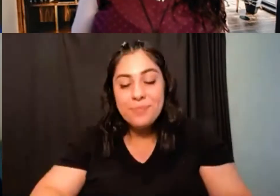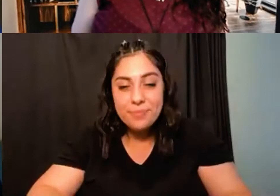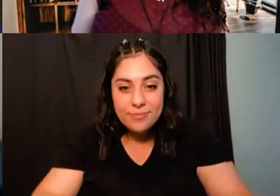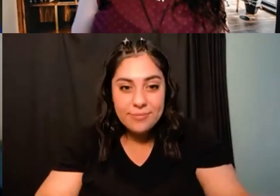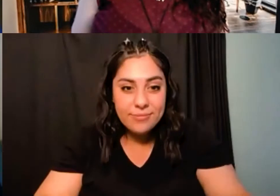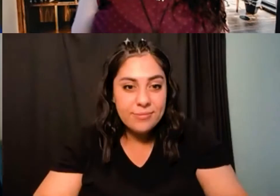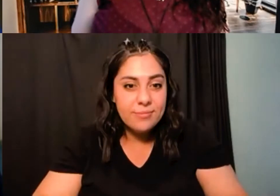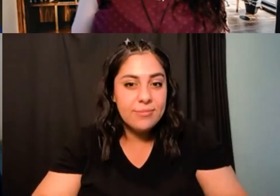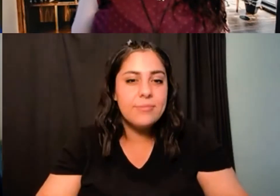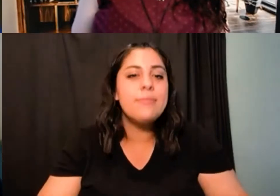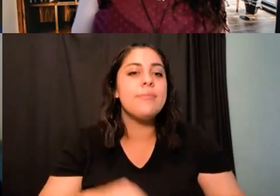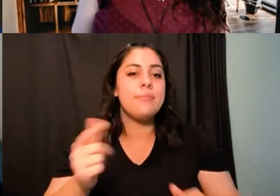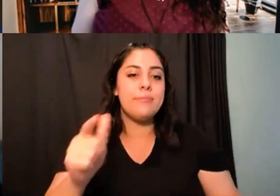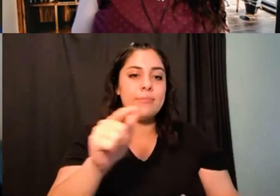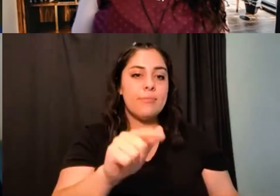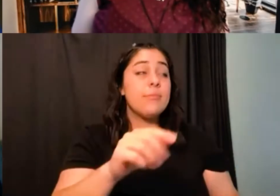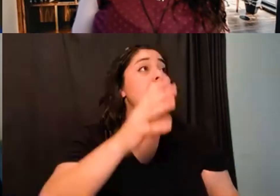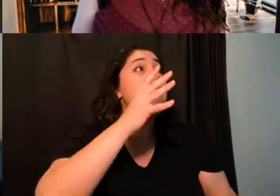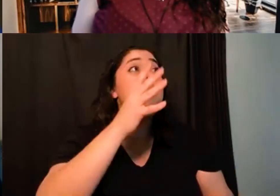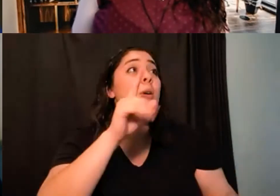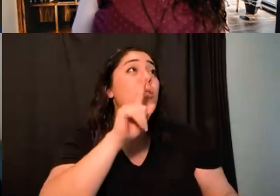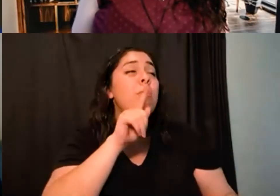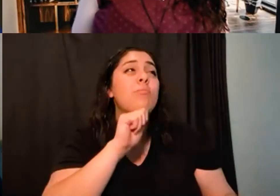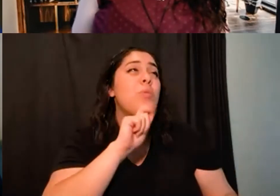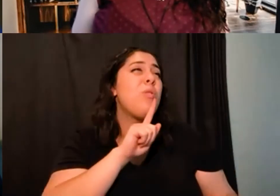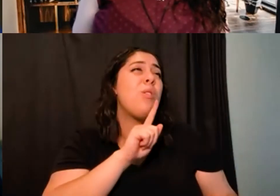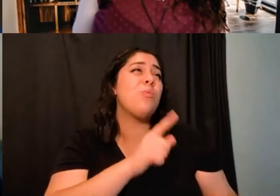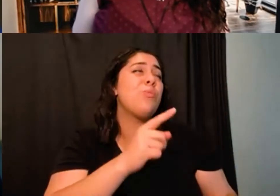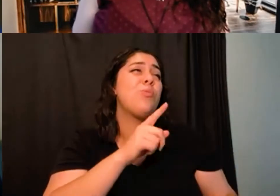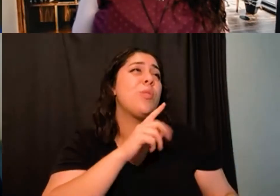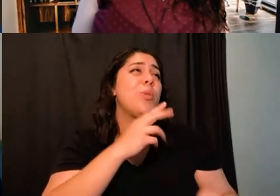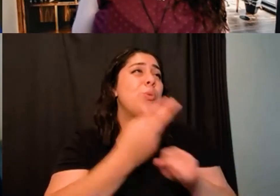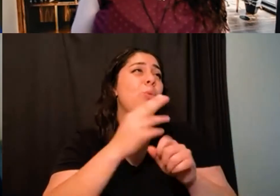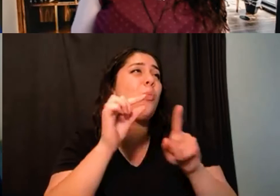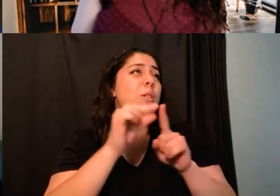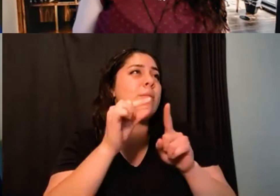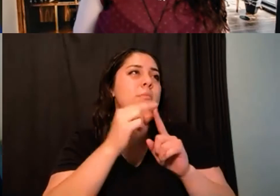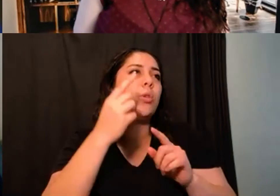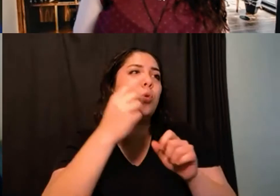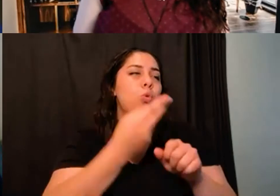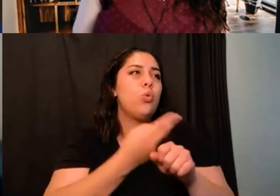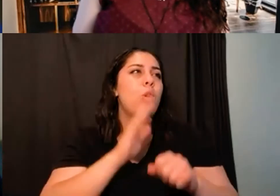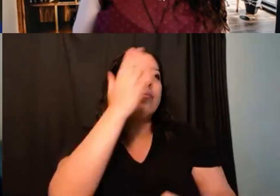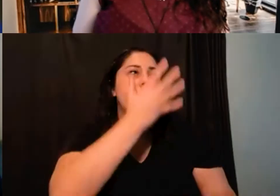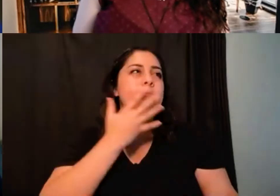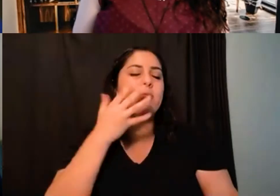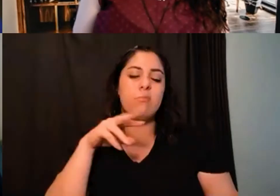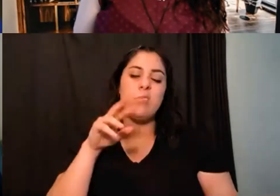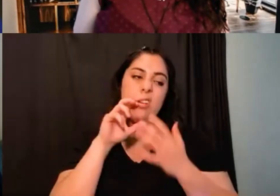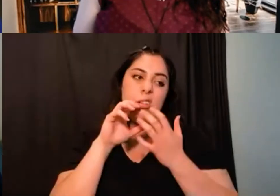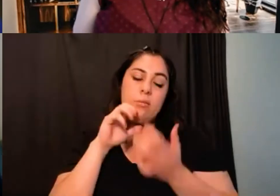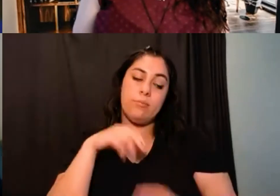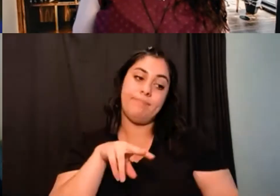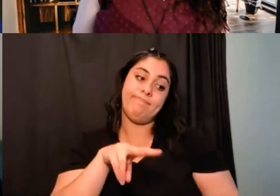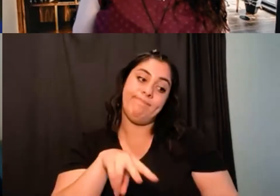Mommy didn't use words. She used her face. She used dropped jaws and long stares. She looked